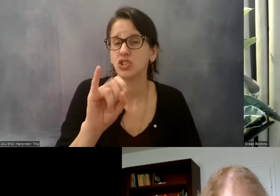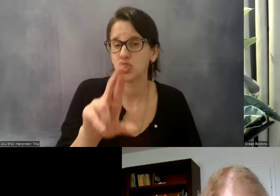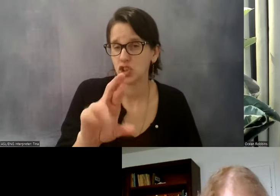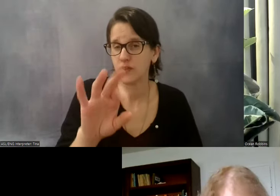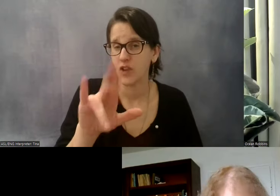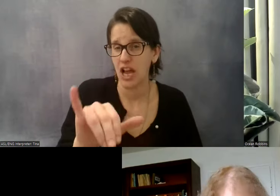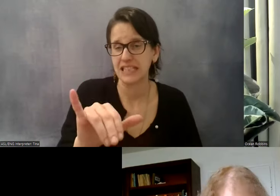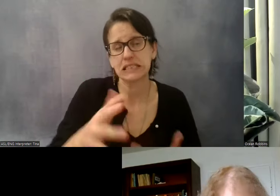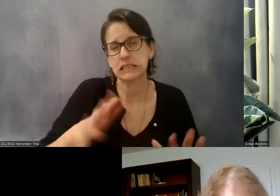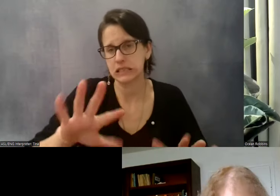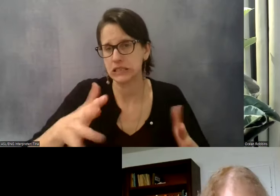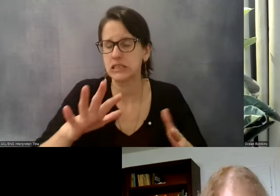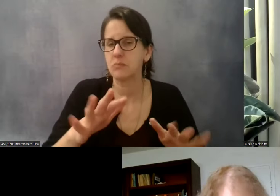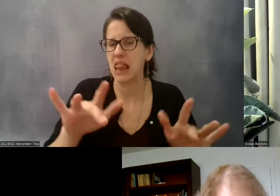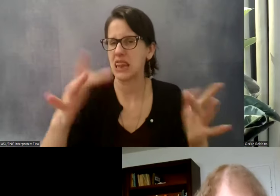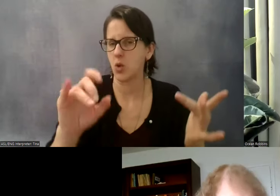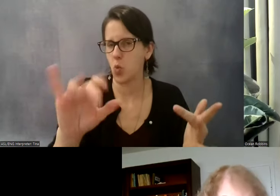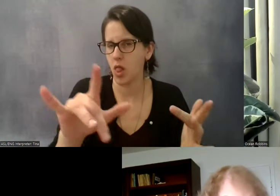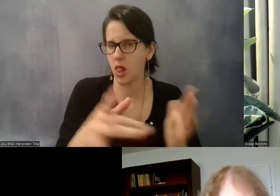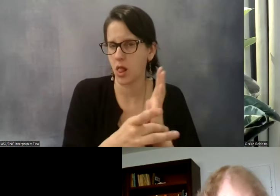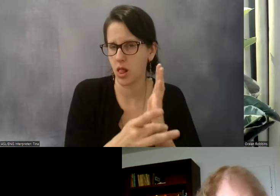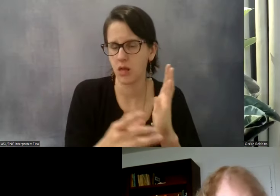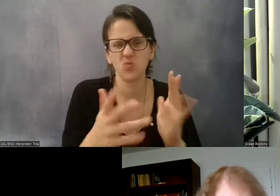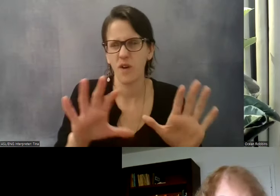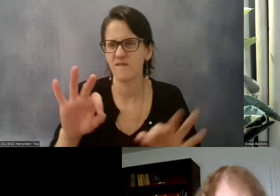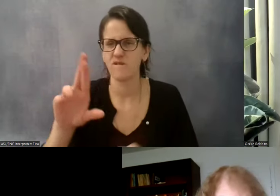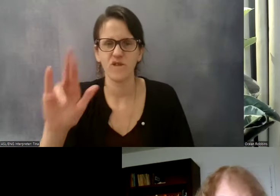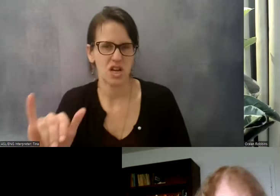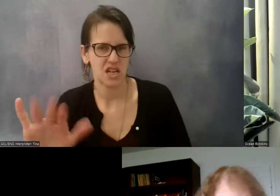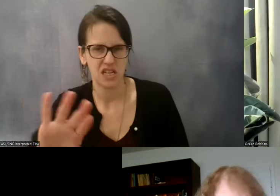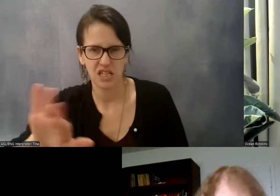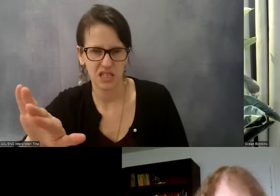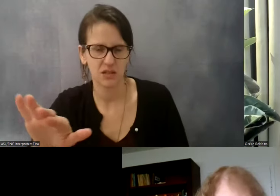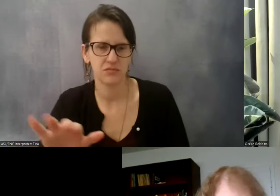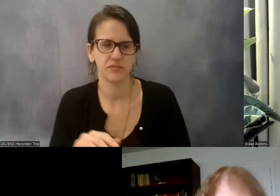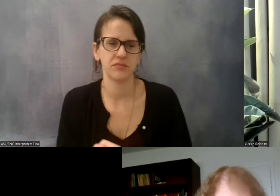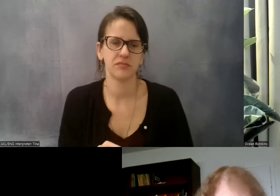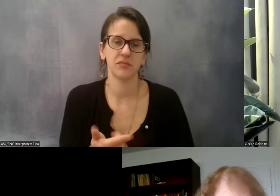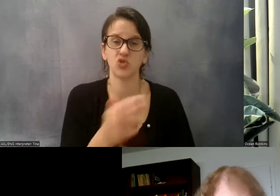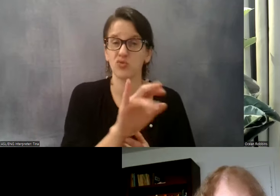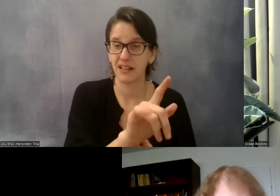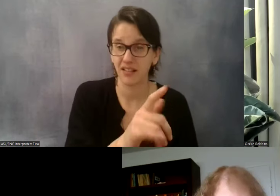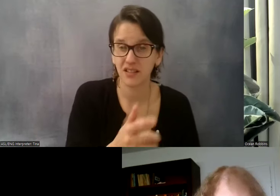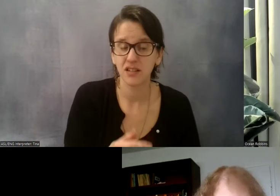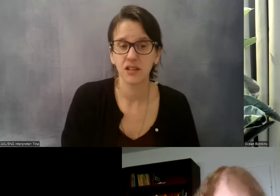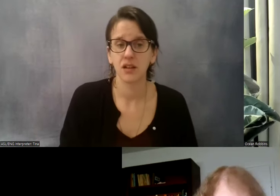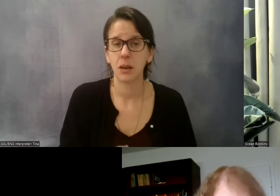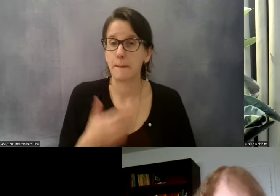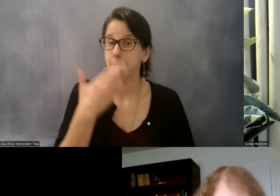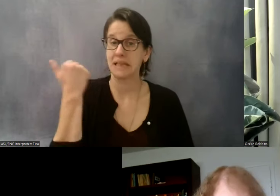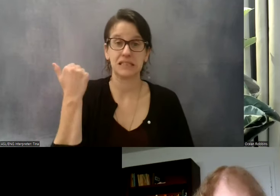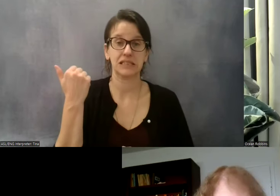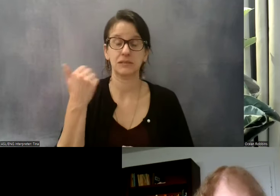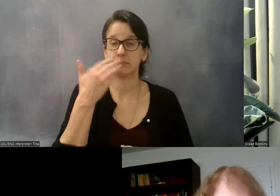fried food. But you know, the best way, like I said earlier, the best way to